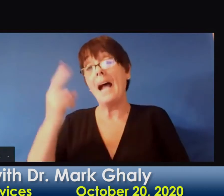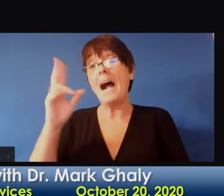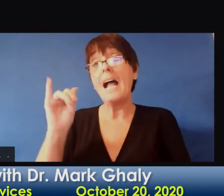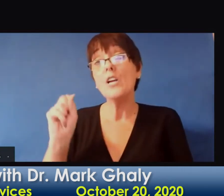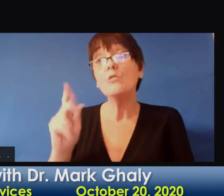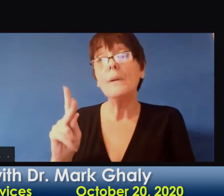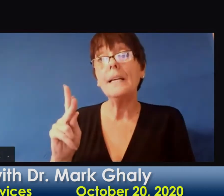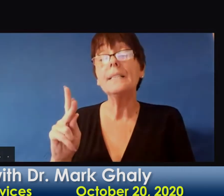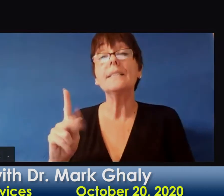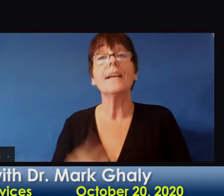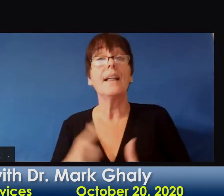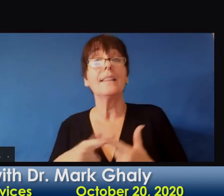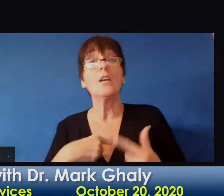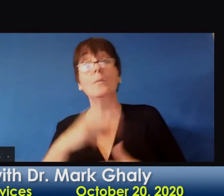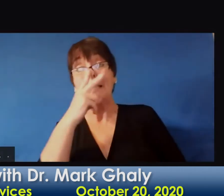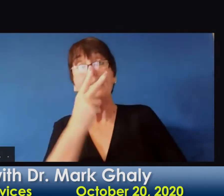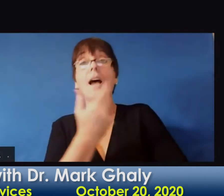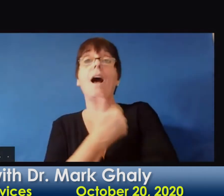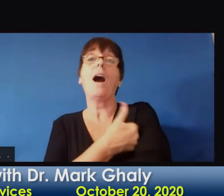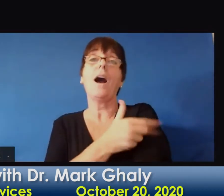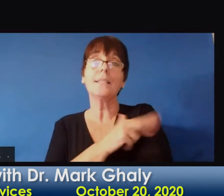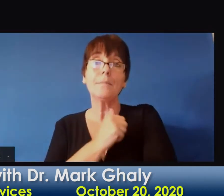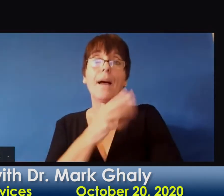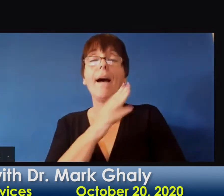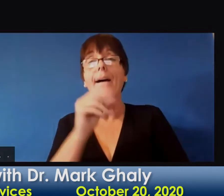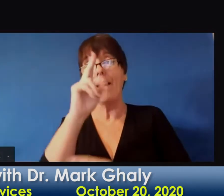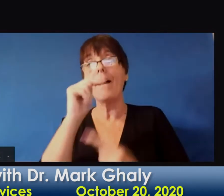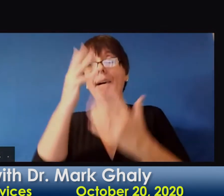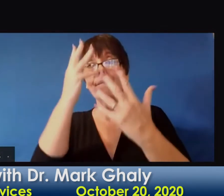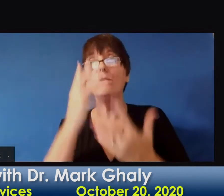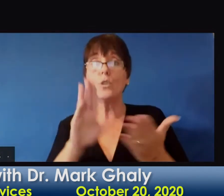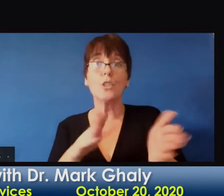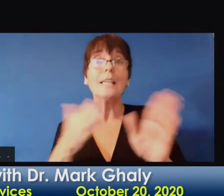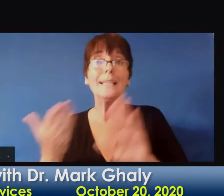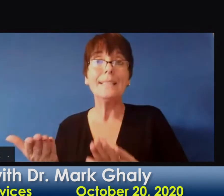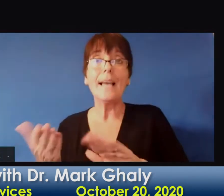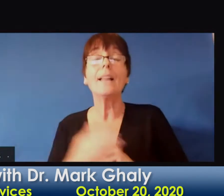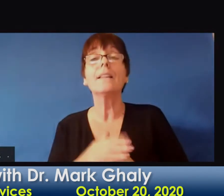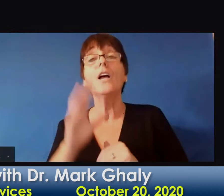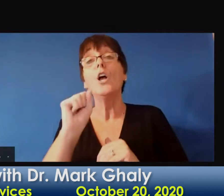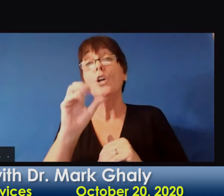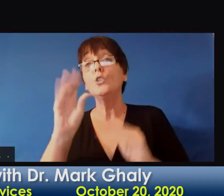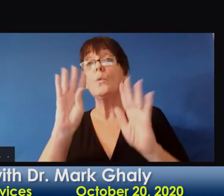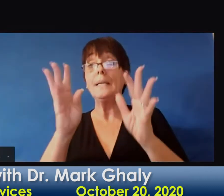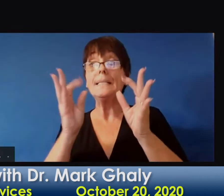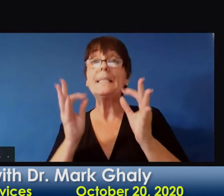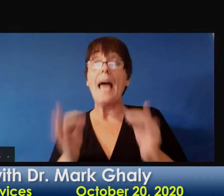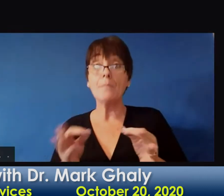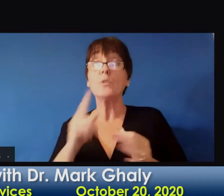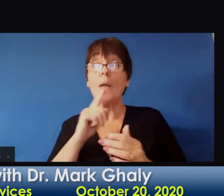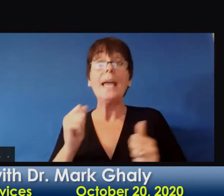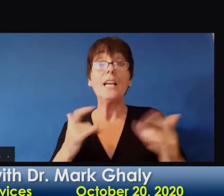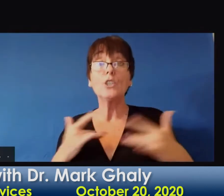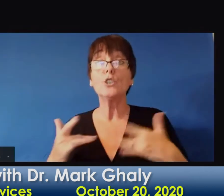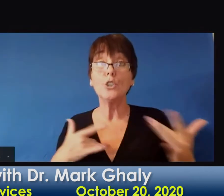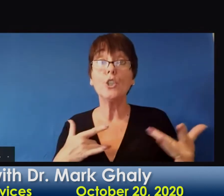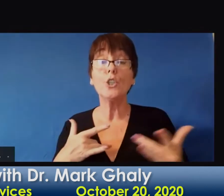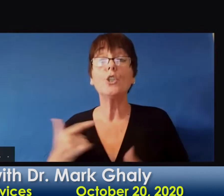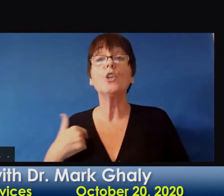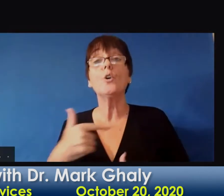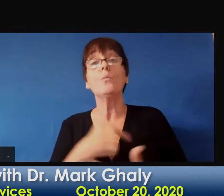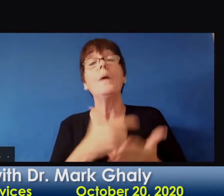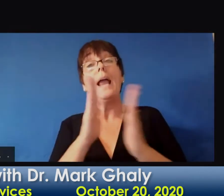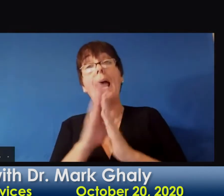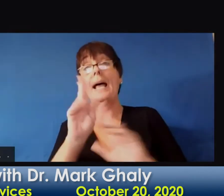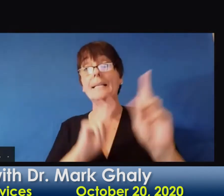And then we see hospitalizations and unfortunately deaths. So it is absolutely a concern. We ask